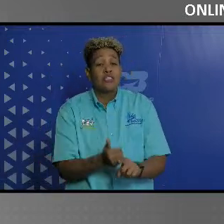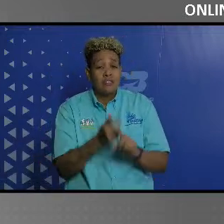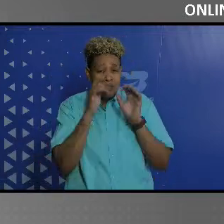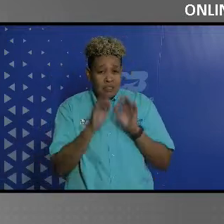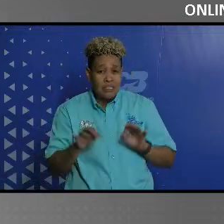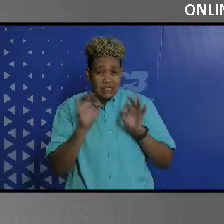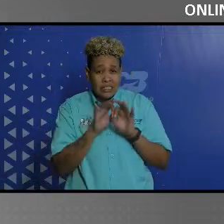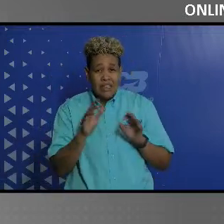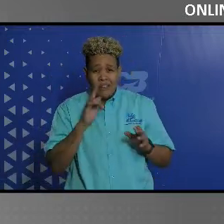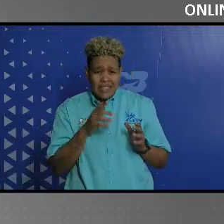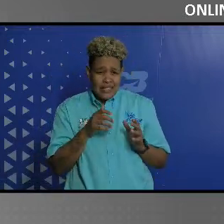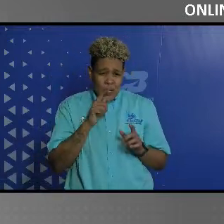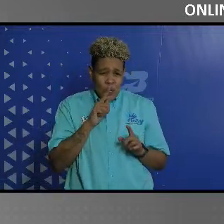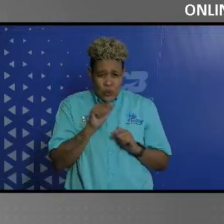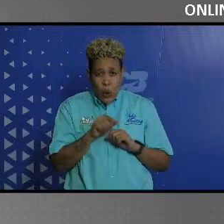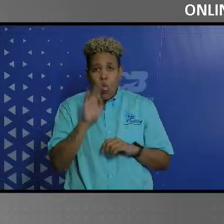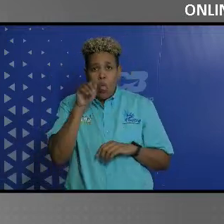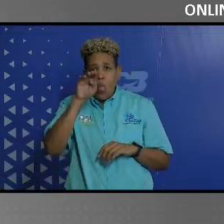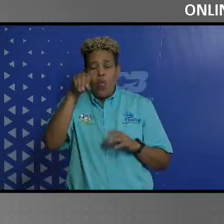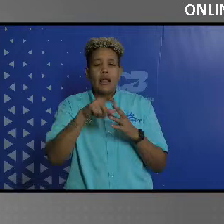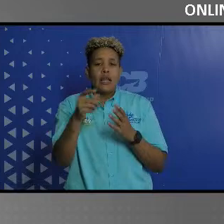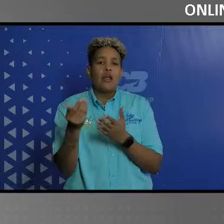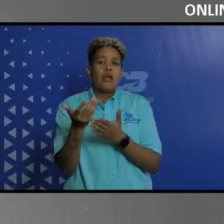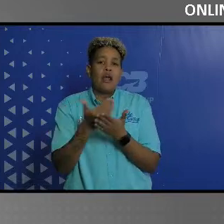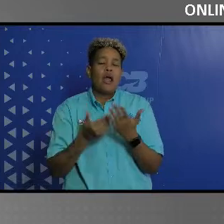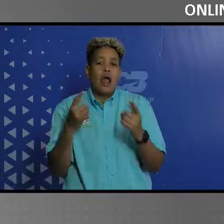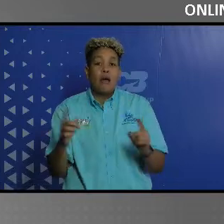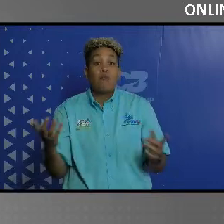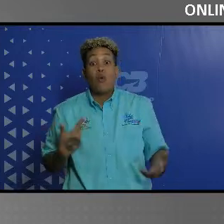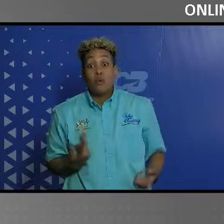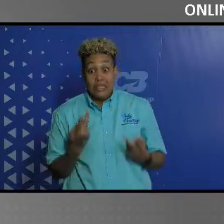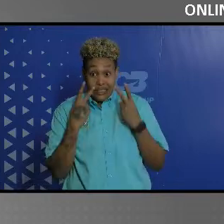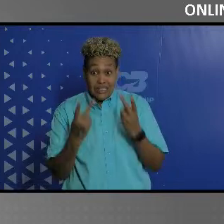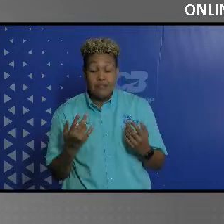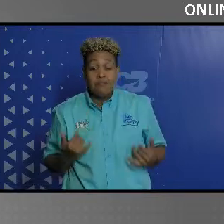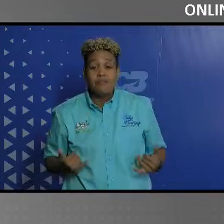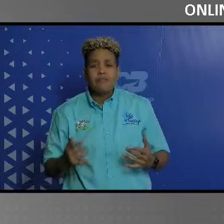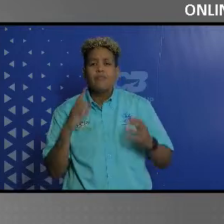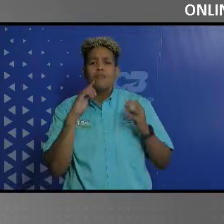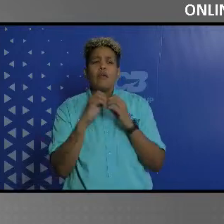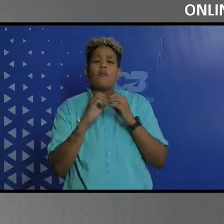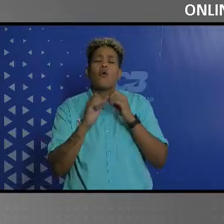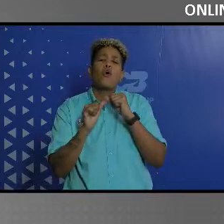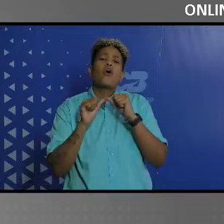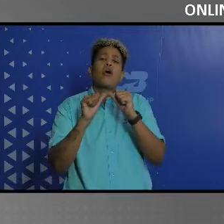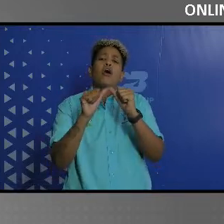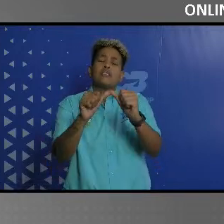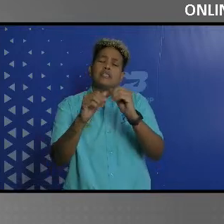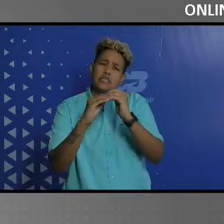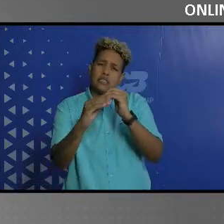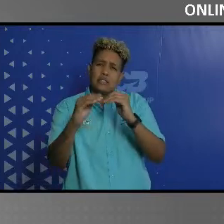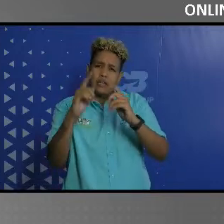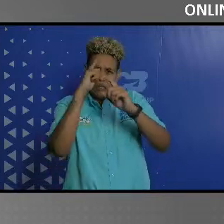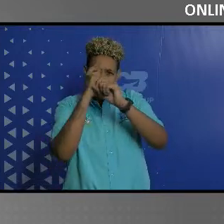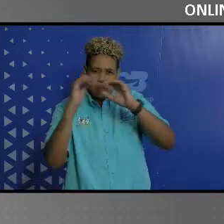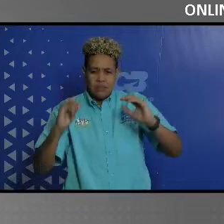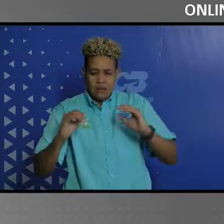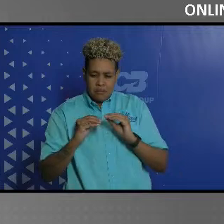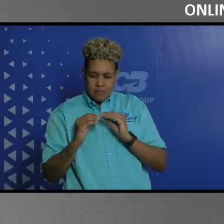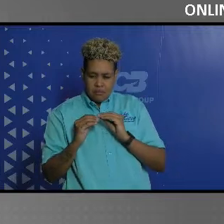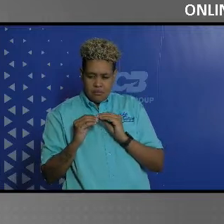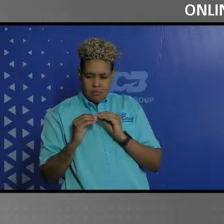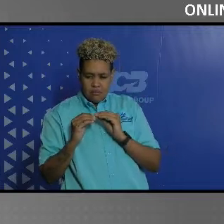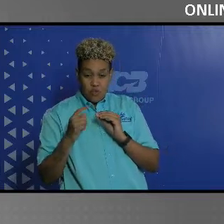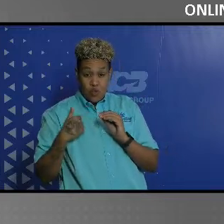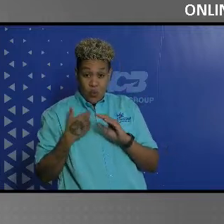significant volatility up and down in your earnings. What we are seeing is a more consistent picture. So we actually are